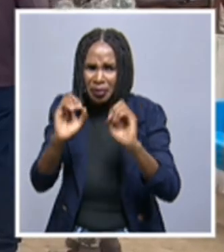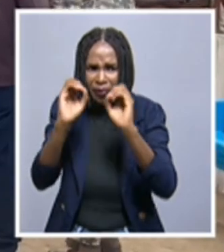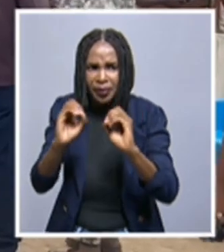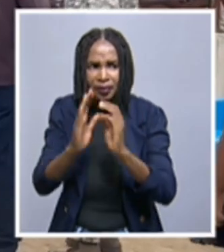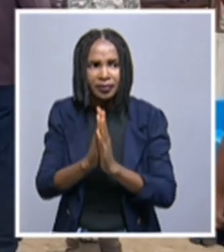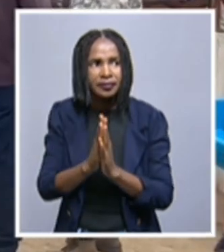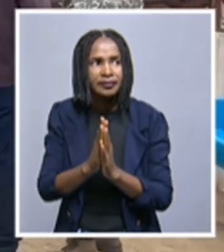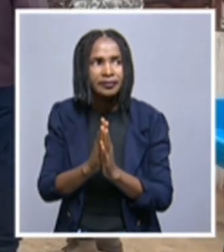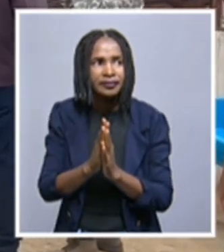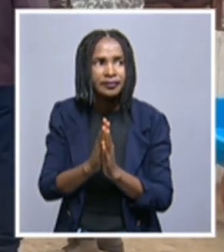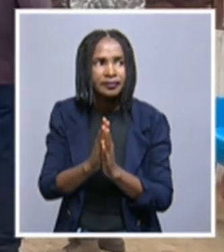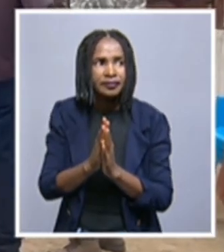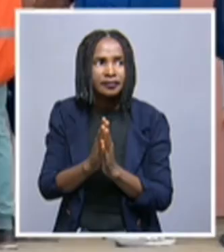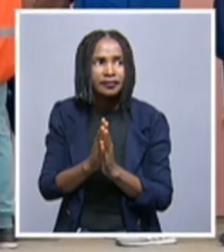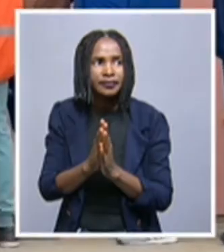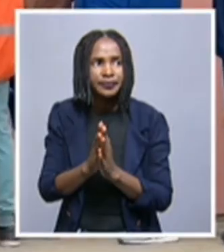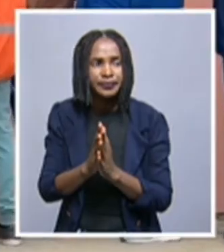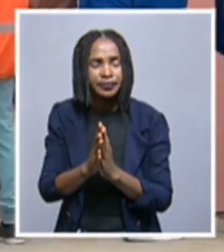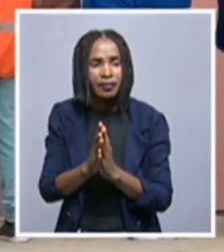will step in once